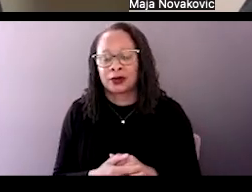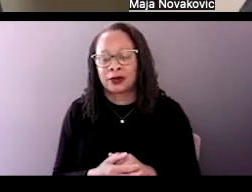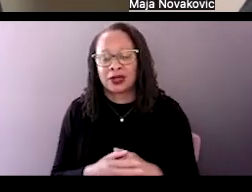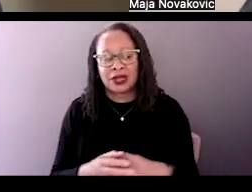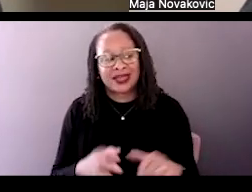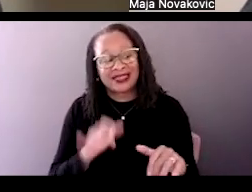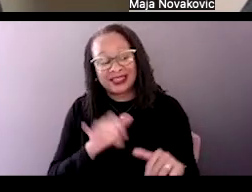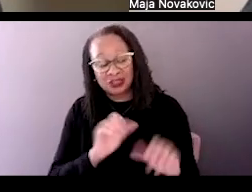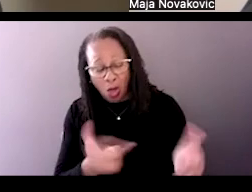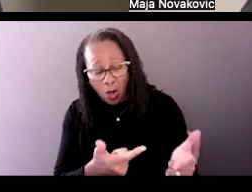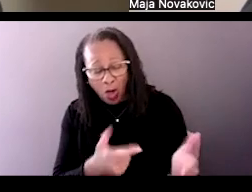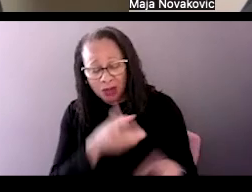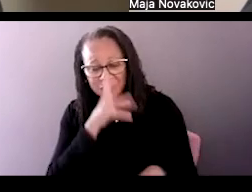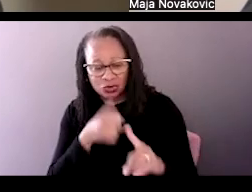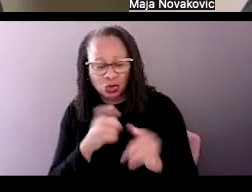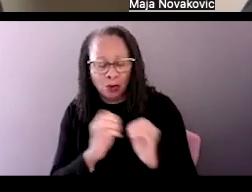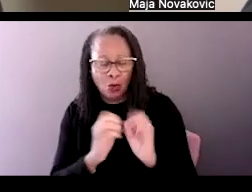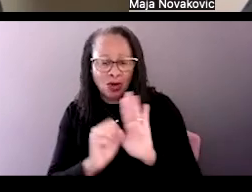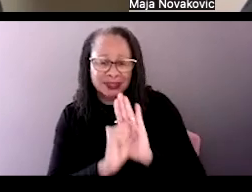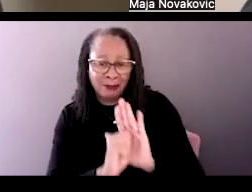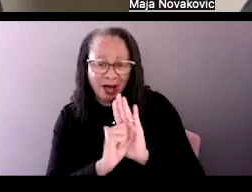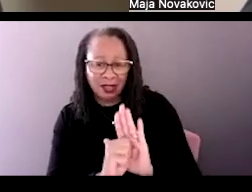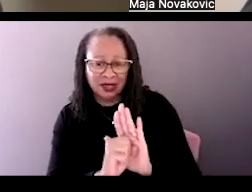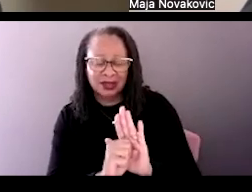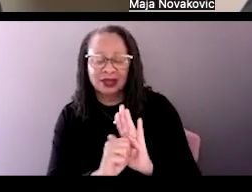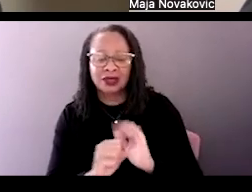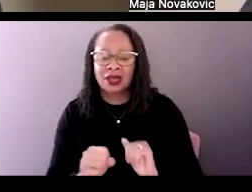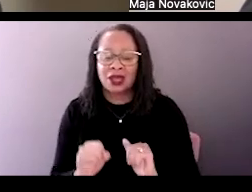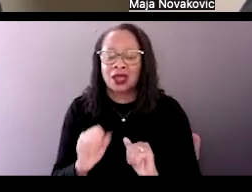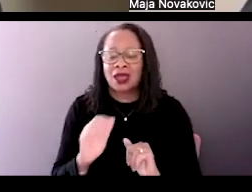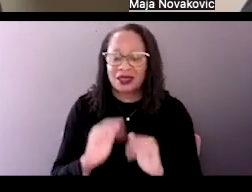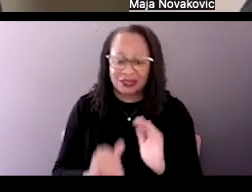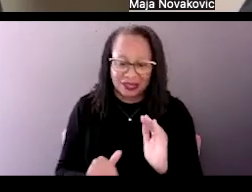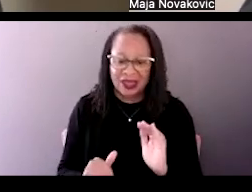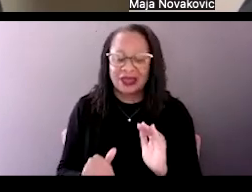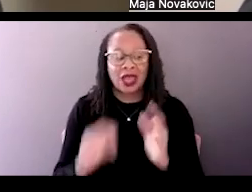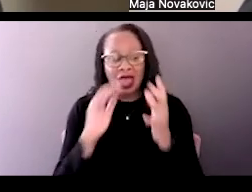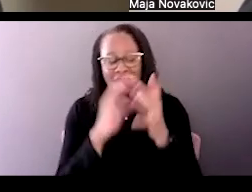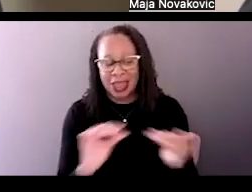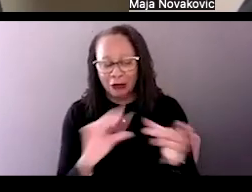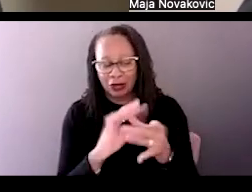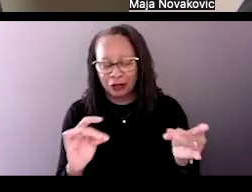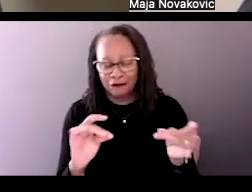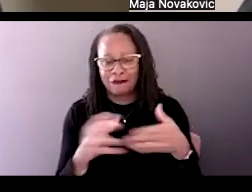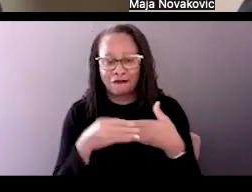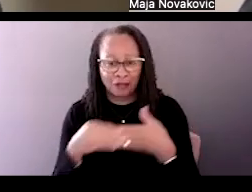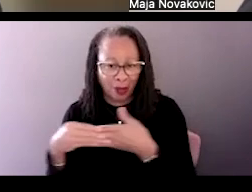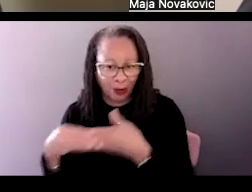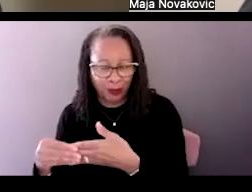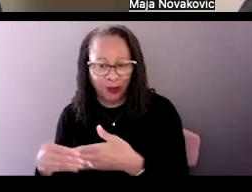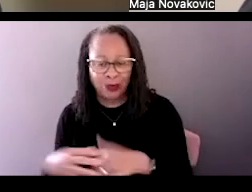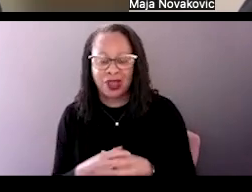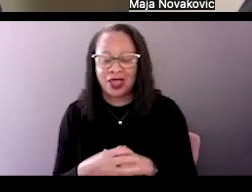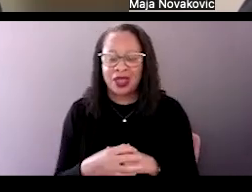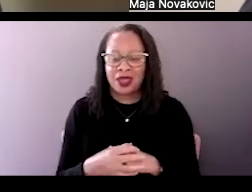more symbolic than a narrative flow. For Mhm. such a